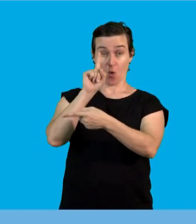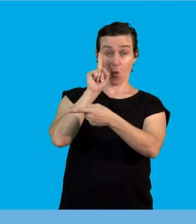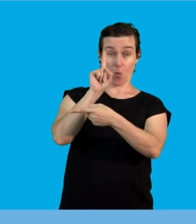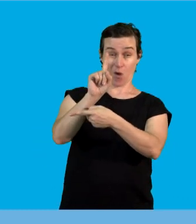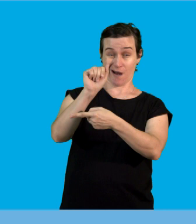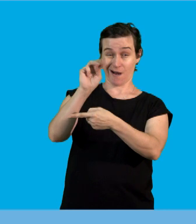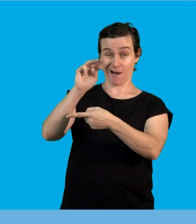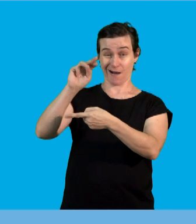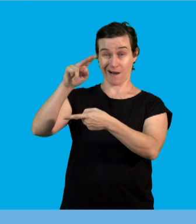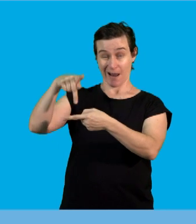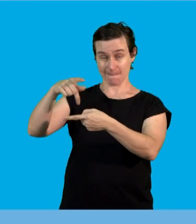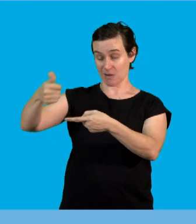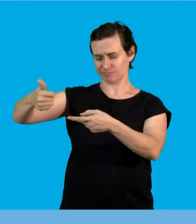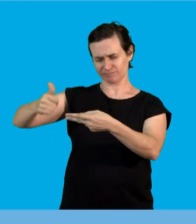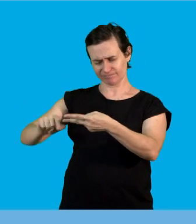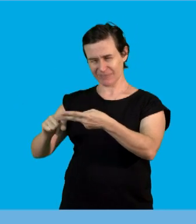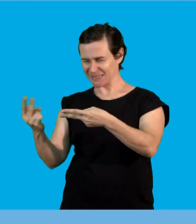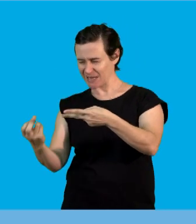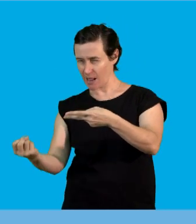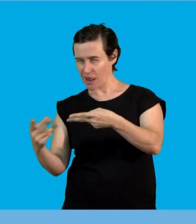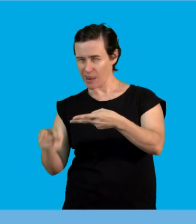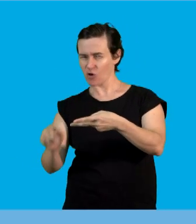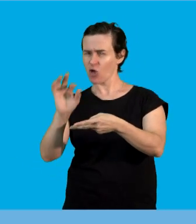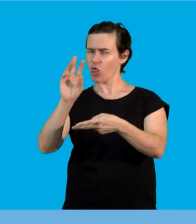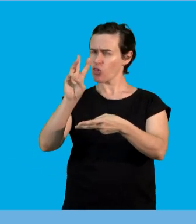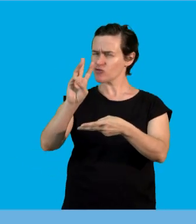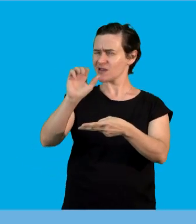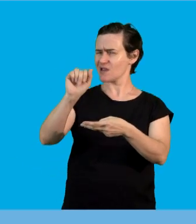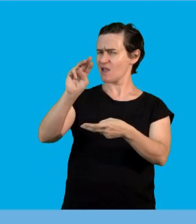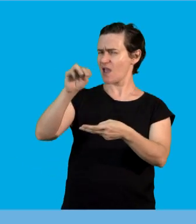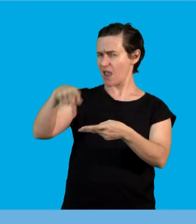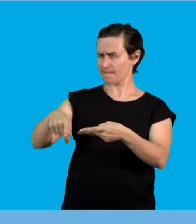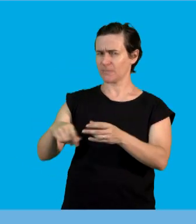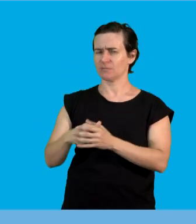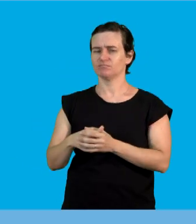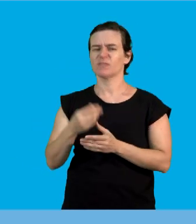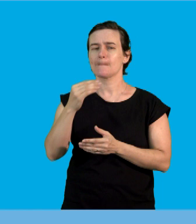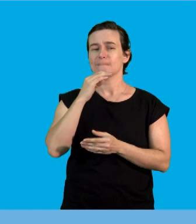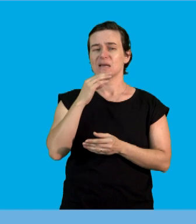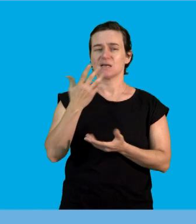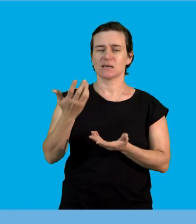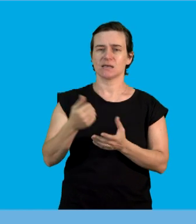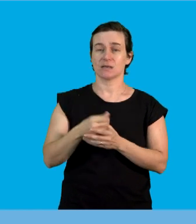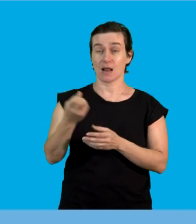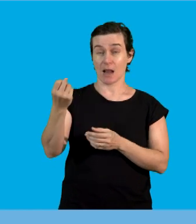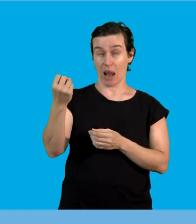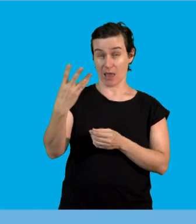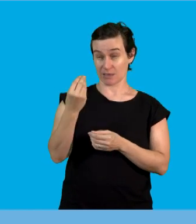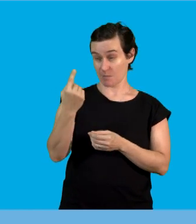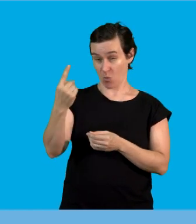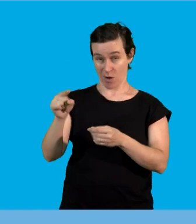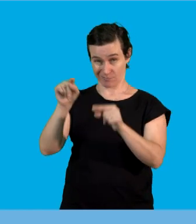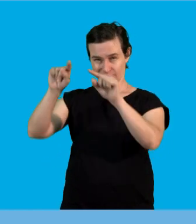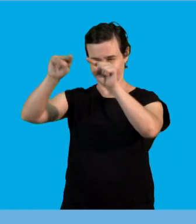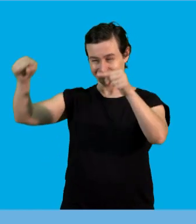and the current through the second lamp is 3 amps. So if this is our first lamp, lamp number 1